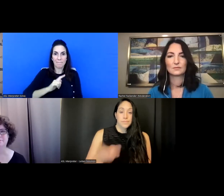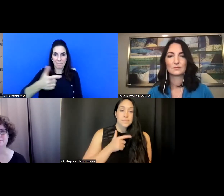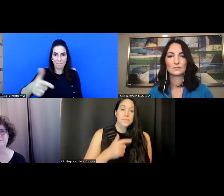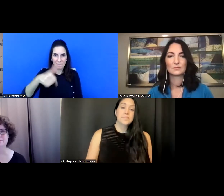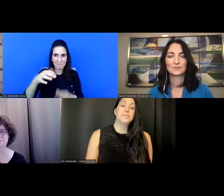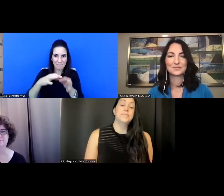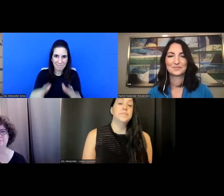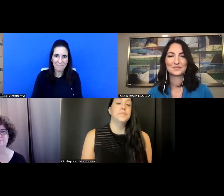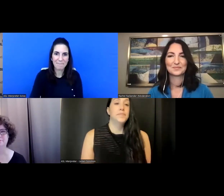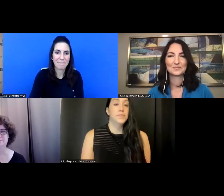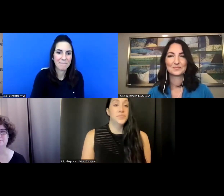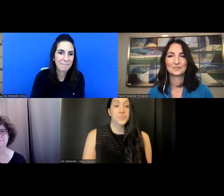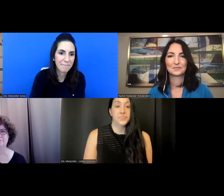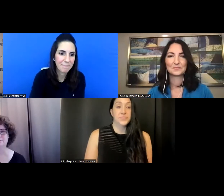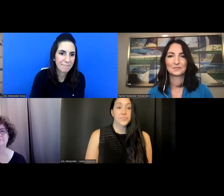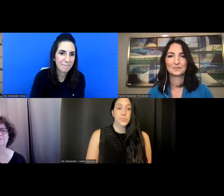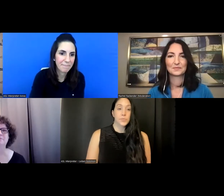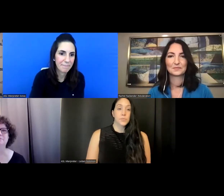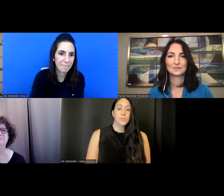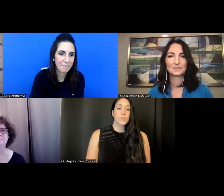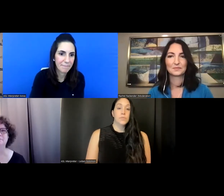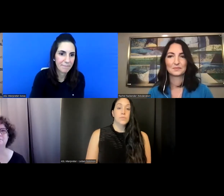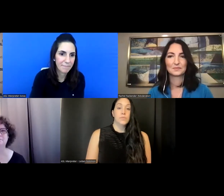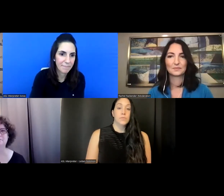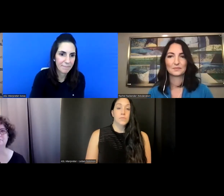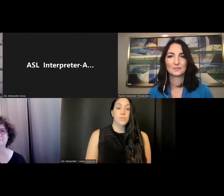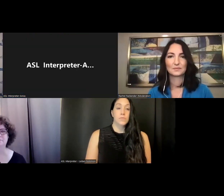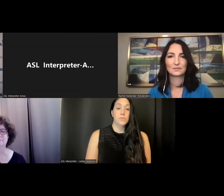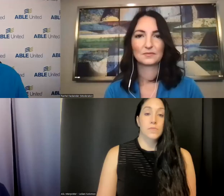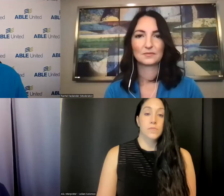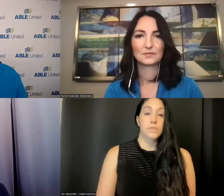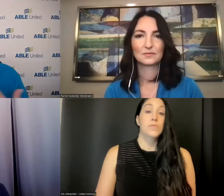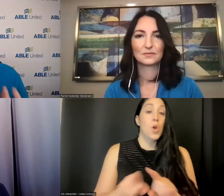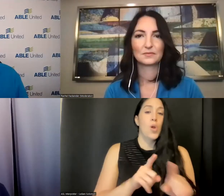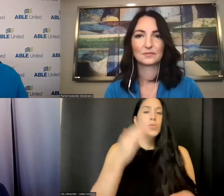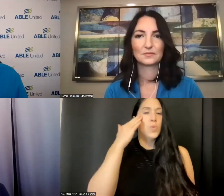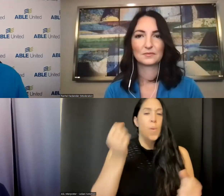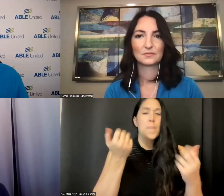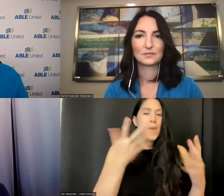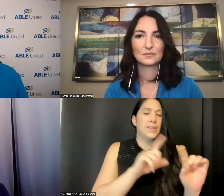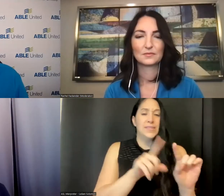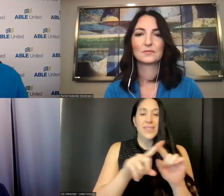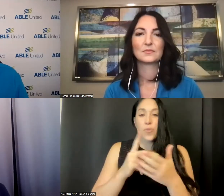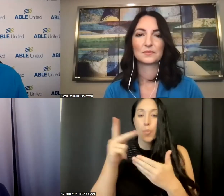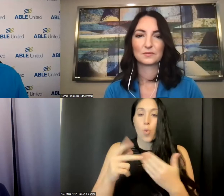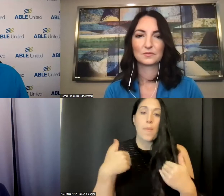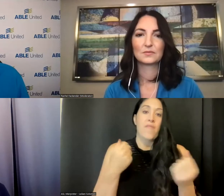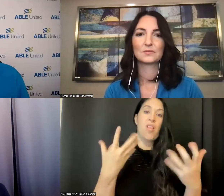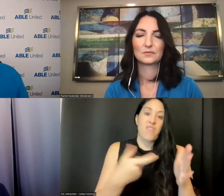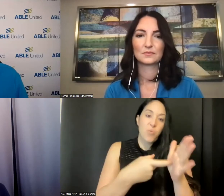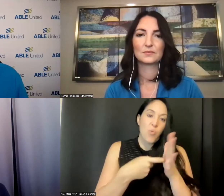thing. Also, we know that many programs require a lot of red tape. So you had to upload documentation. So